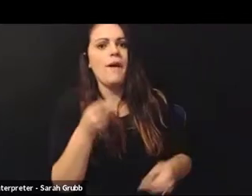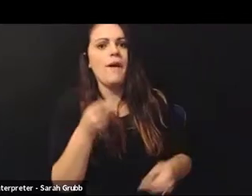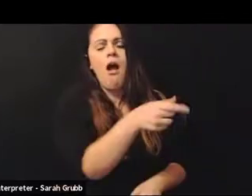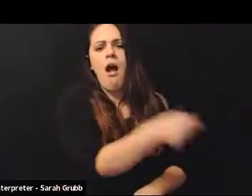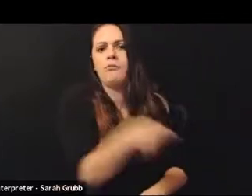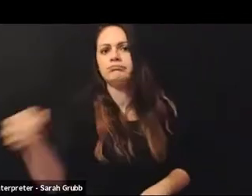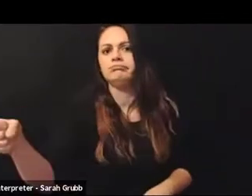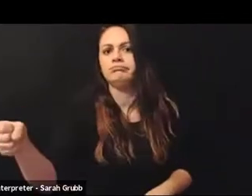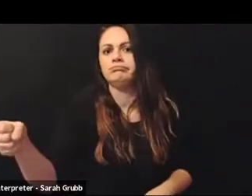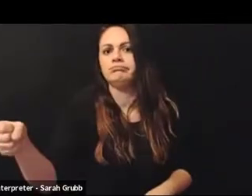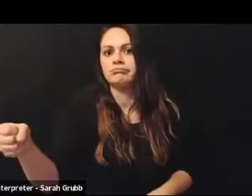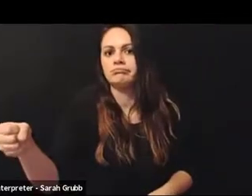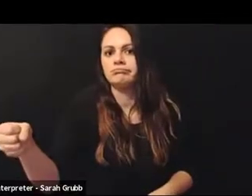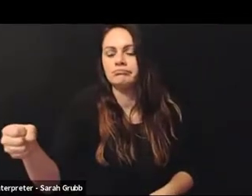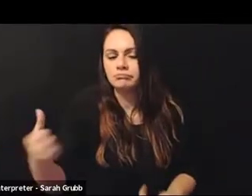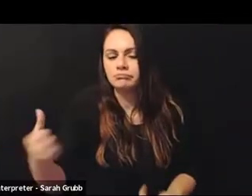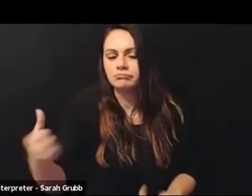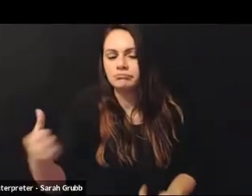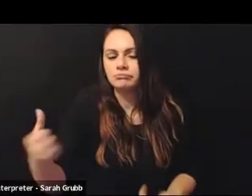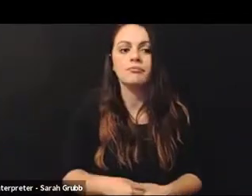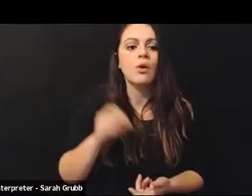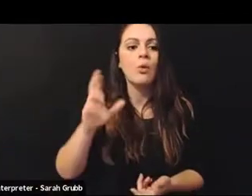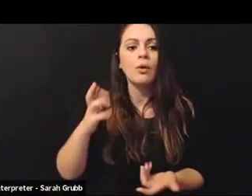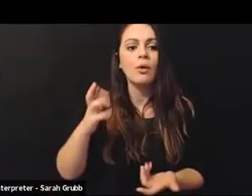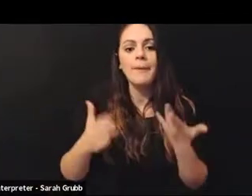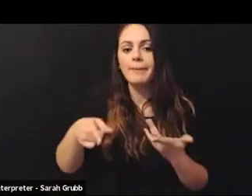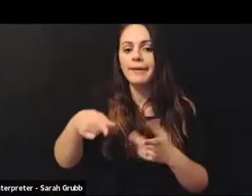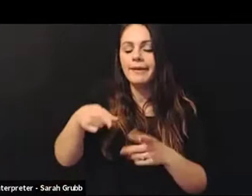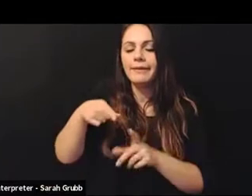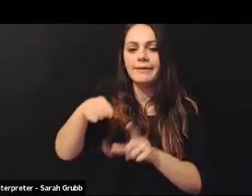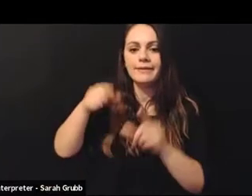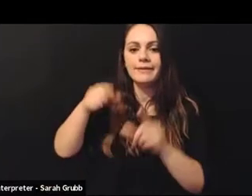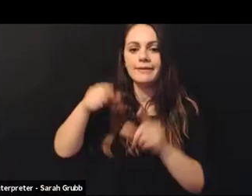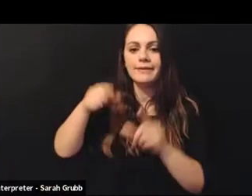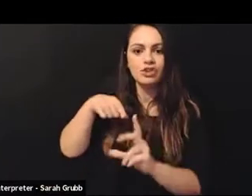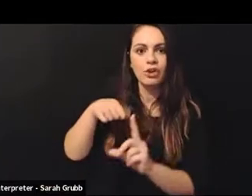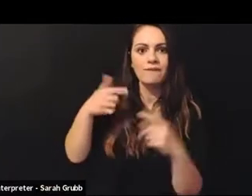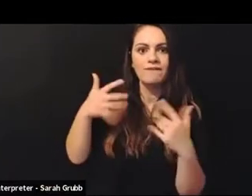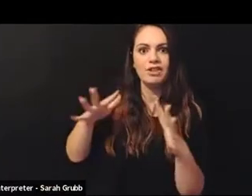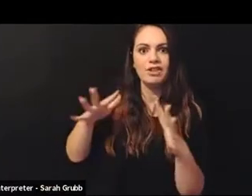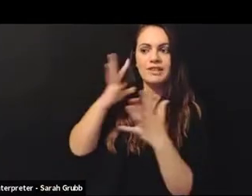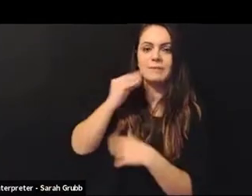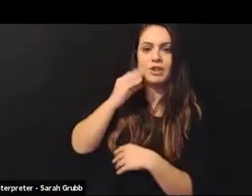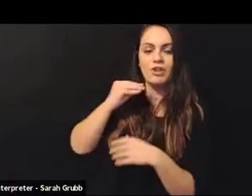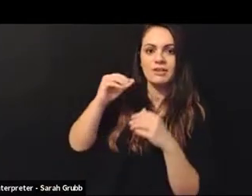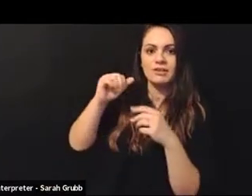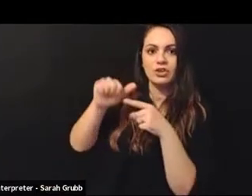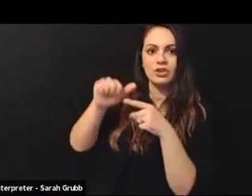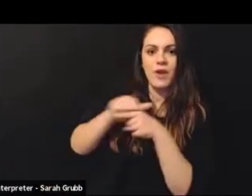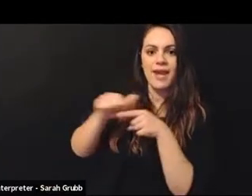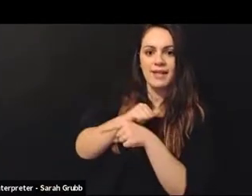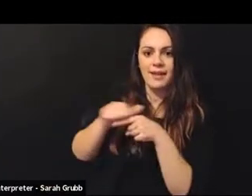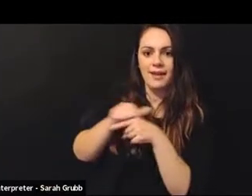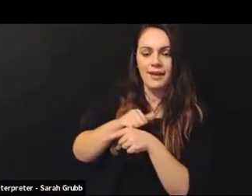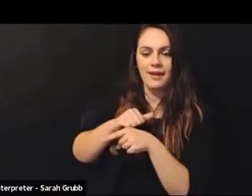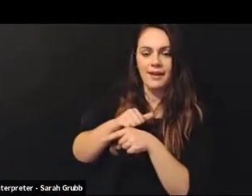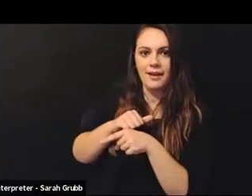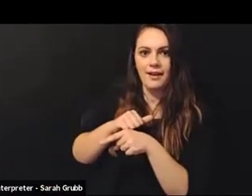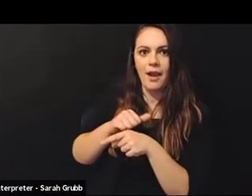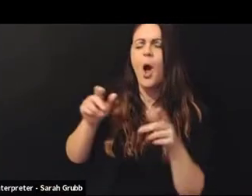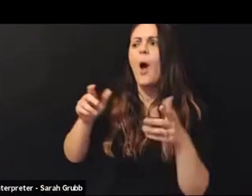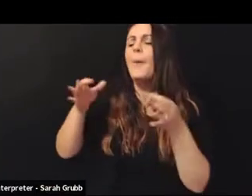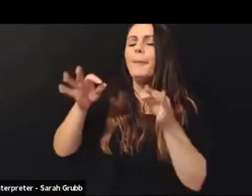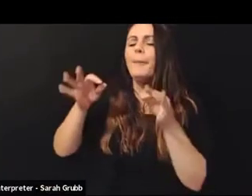knows this has gotten this training or has this curriculum. This is who will serve him. So instead of thinking about